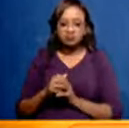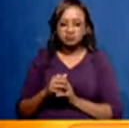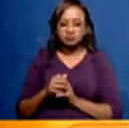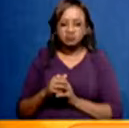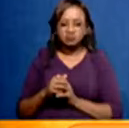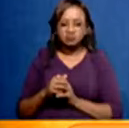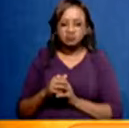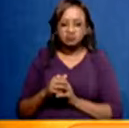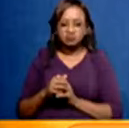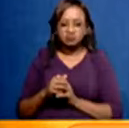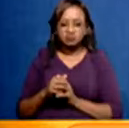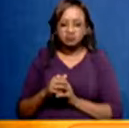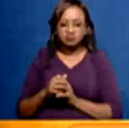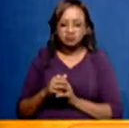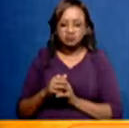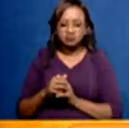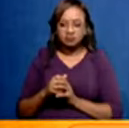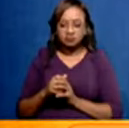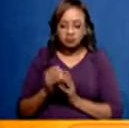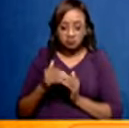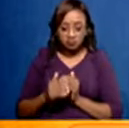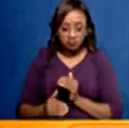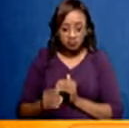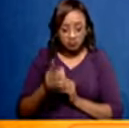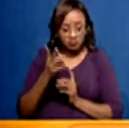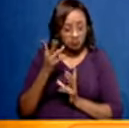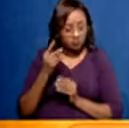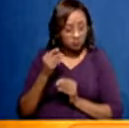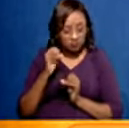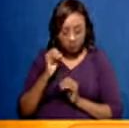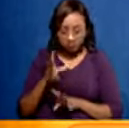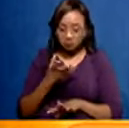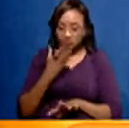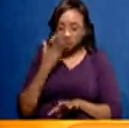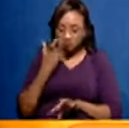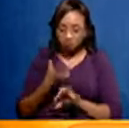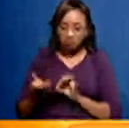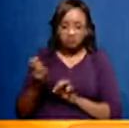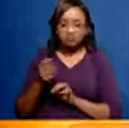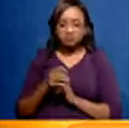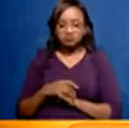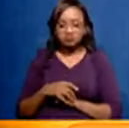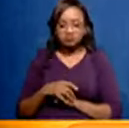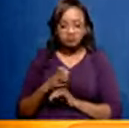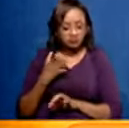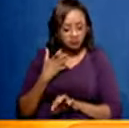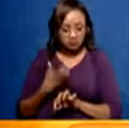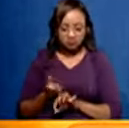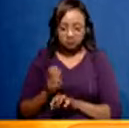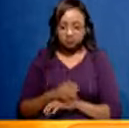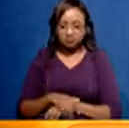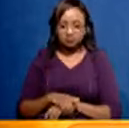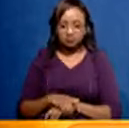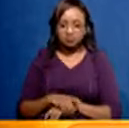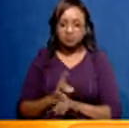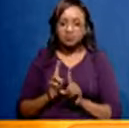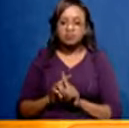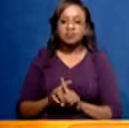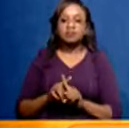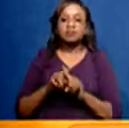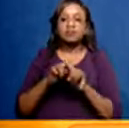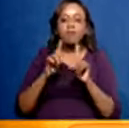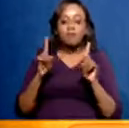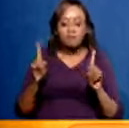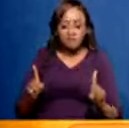road was very hard. The road to where I got was very hard. But